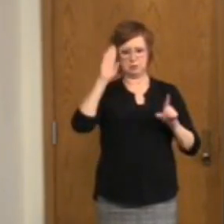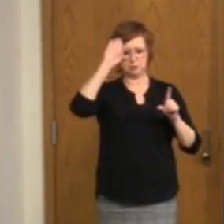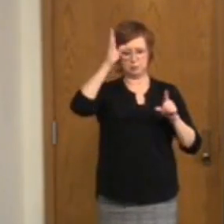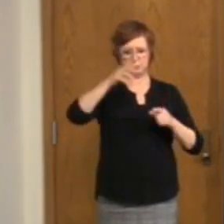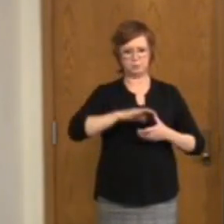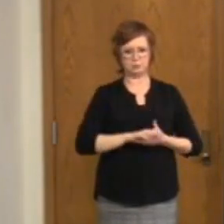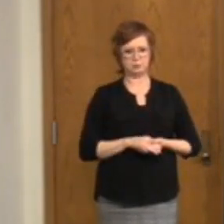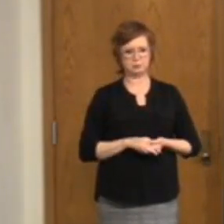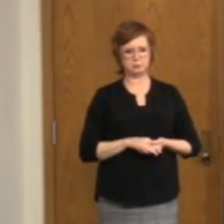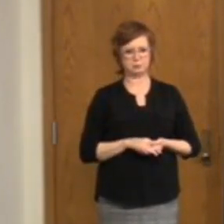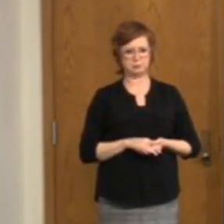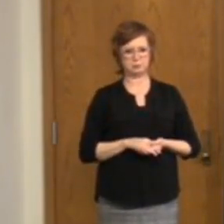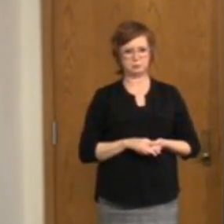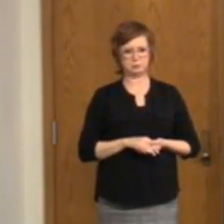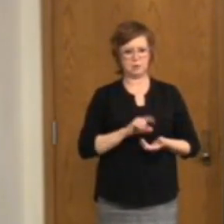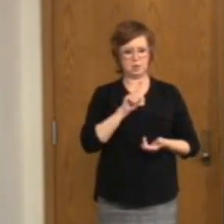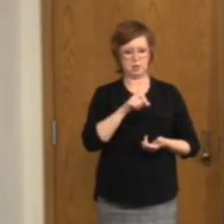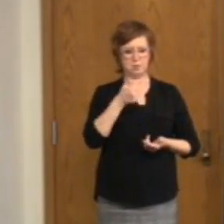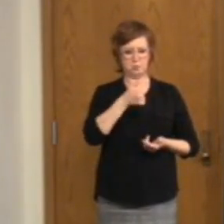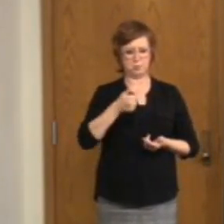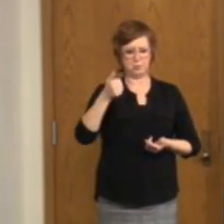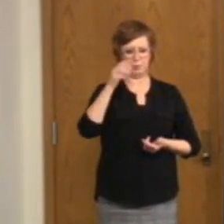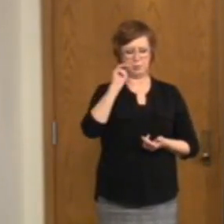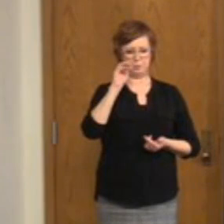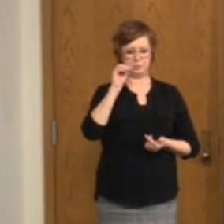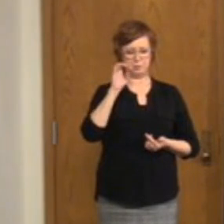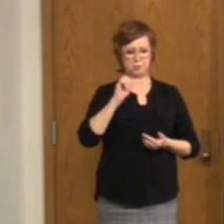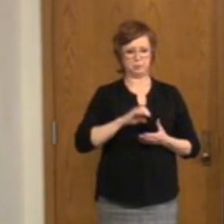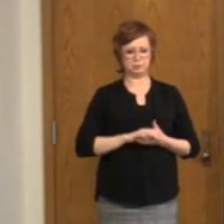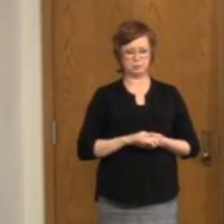you mentioned at the start that you've heard from a lot of people that want